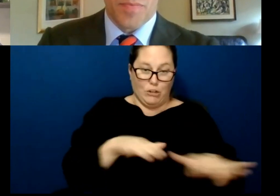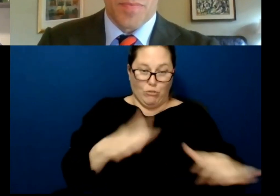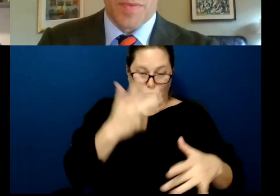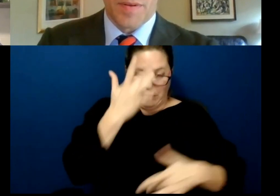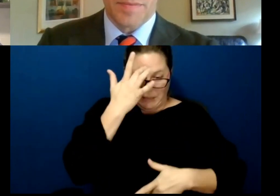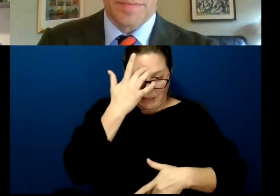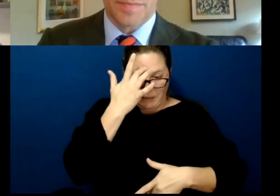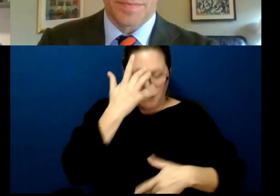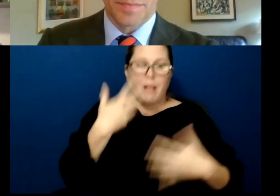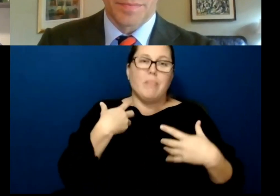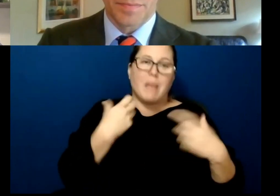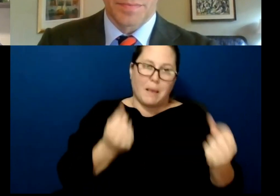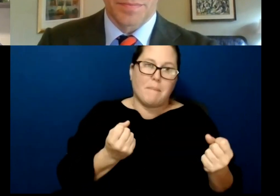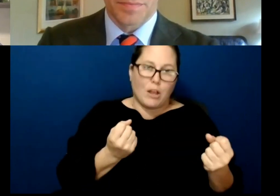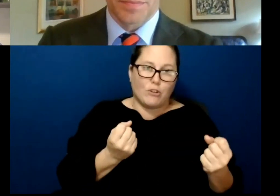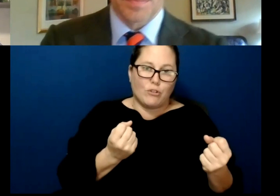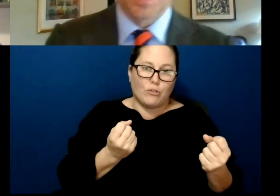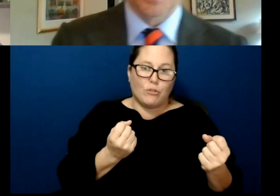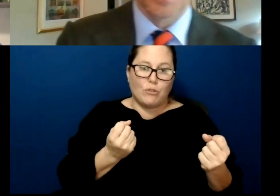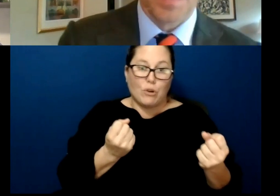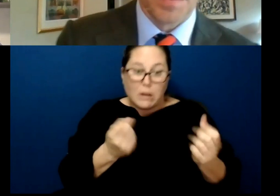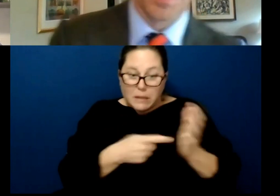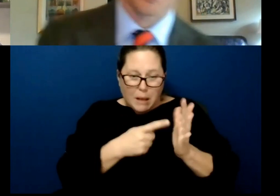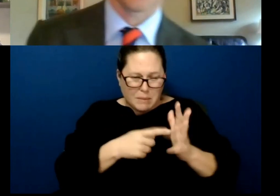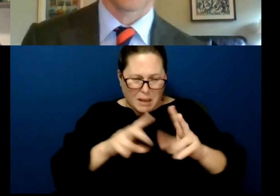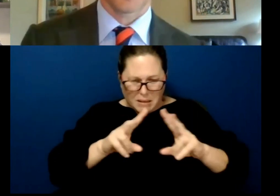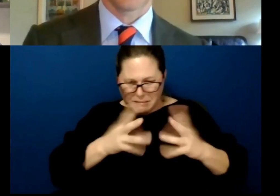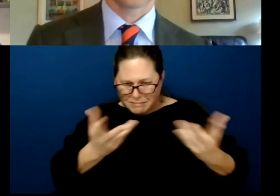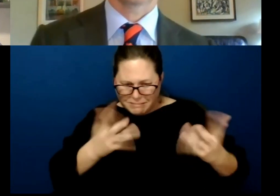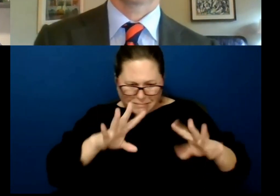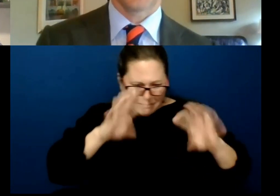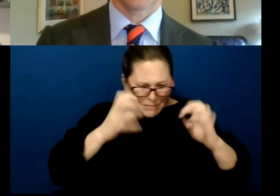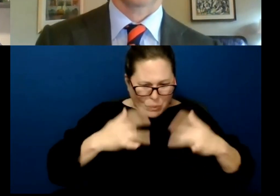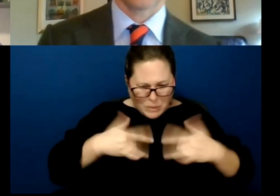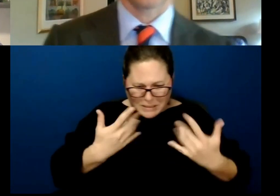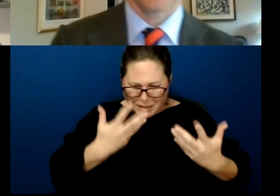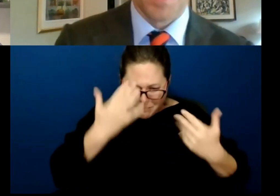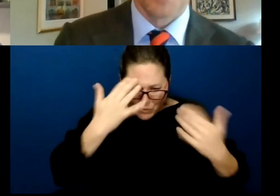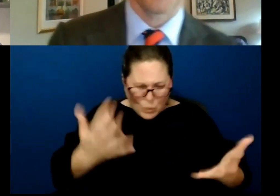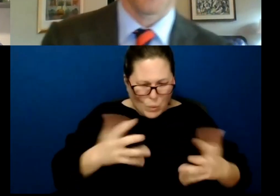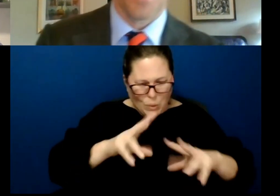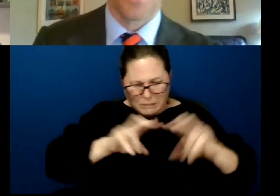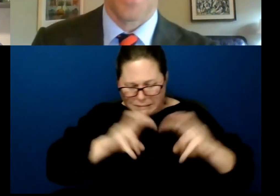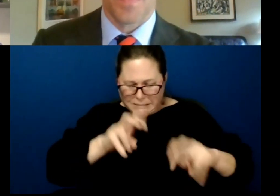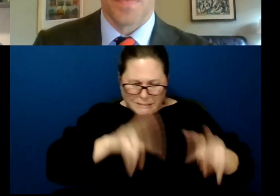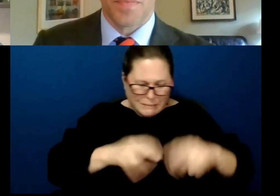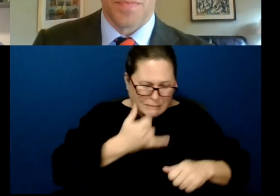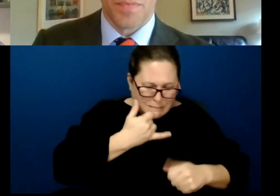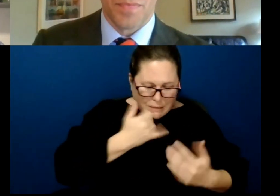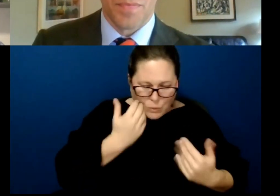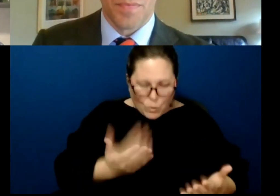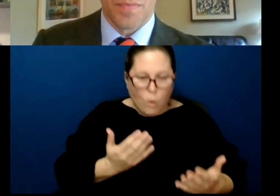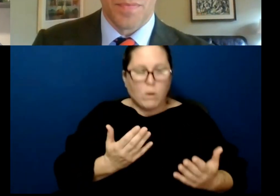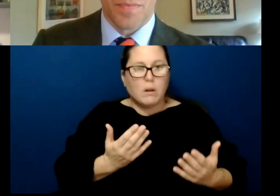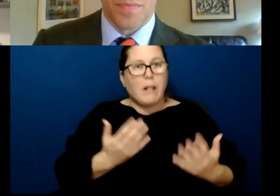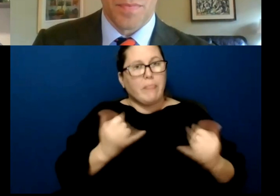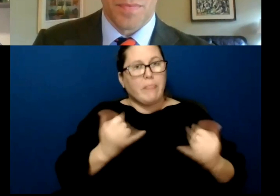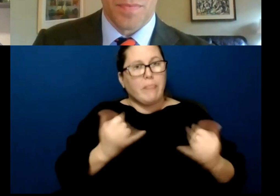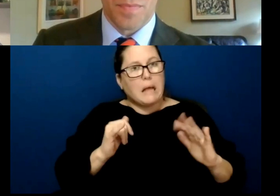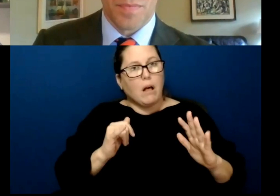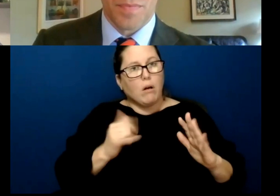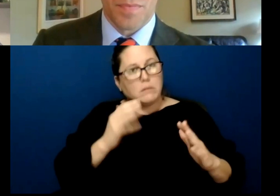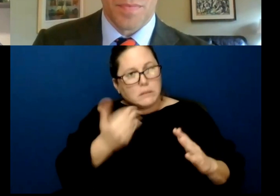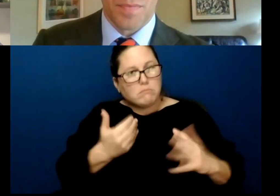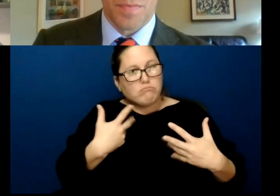Even sometimes when we don't know what's going on with them, they get better. And, that is very rewarding.